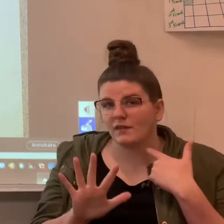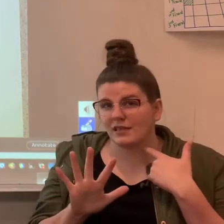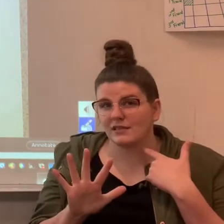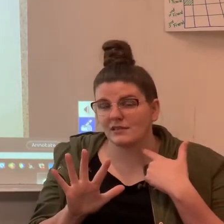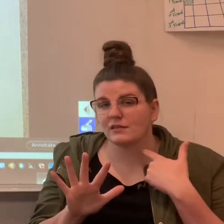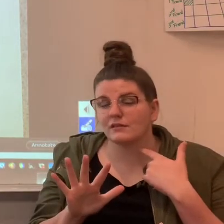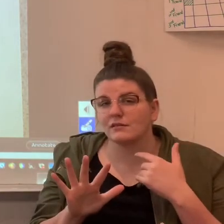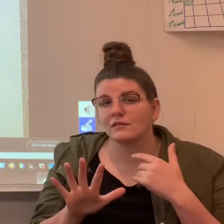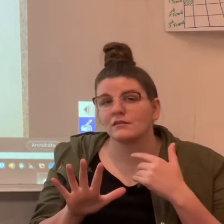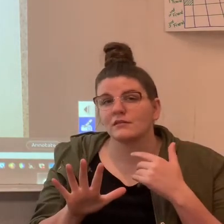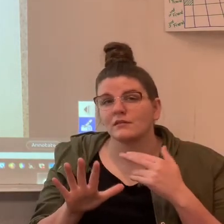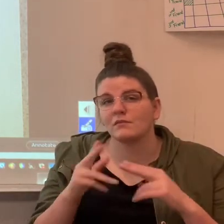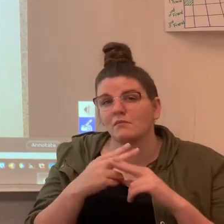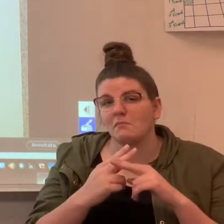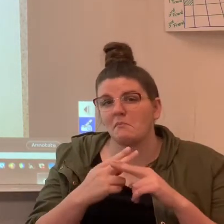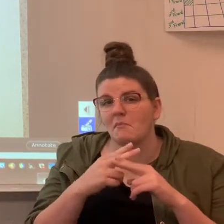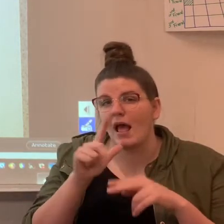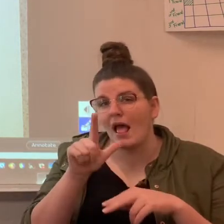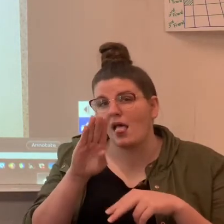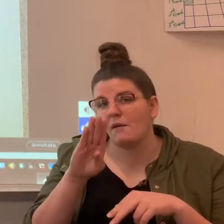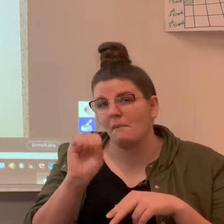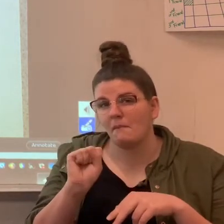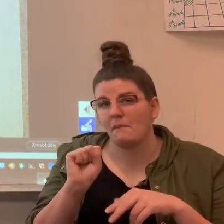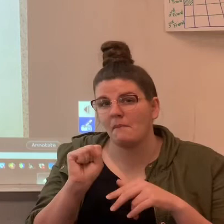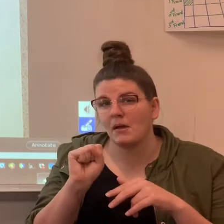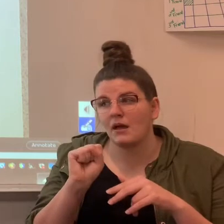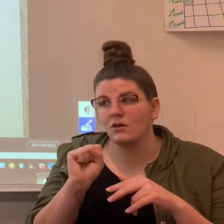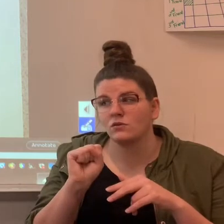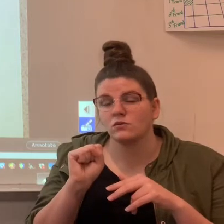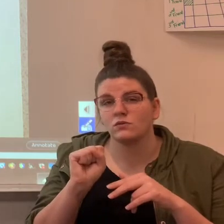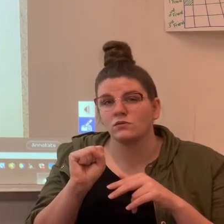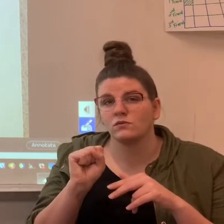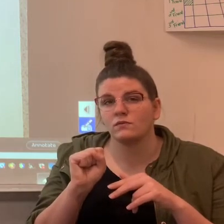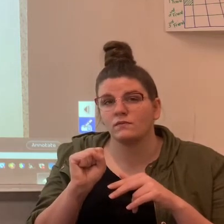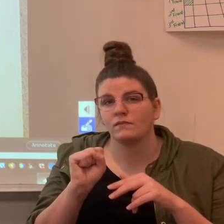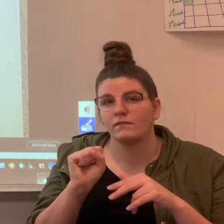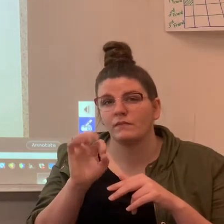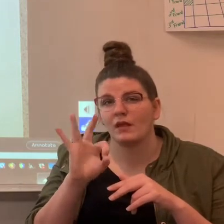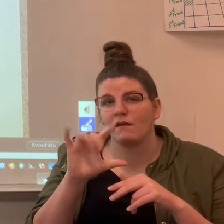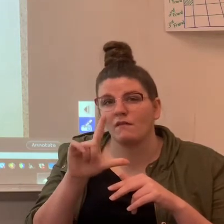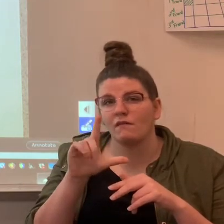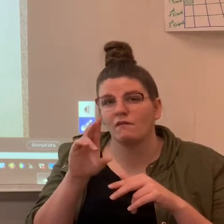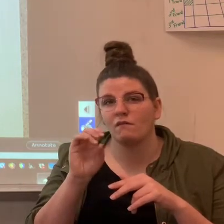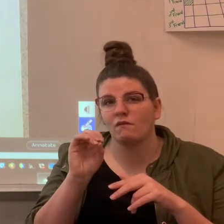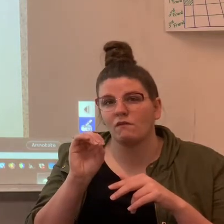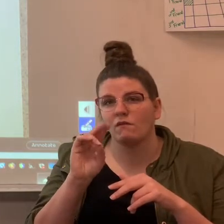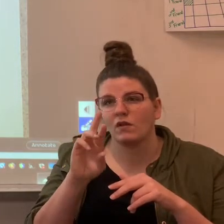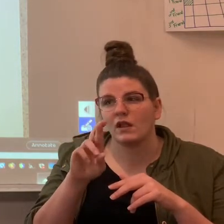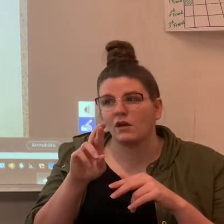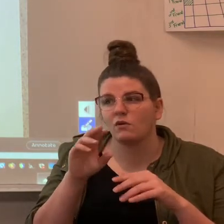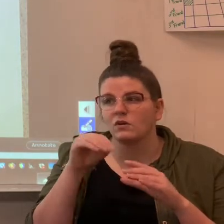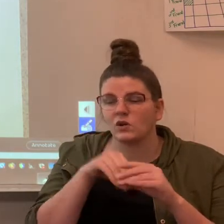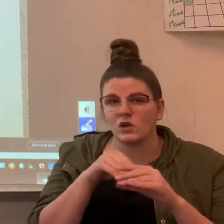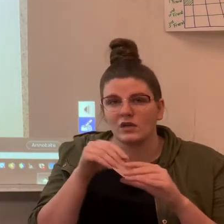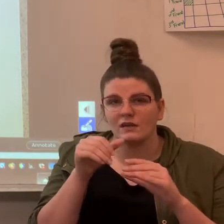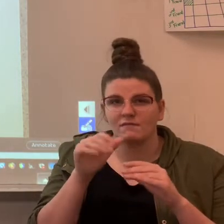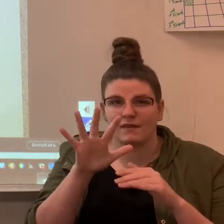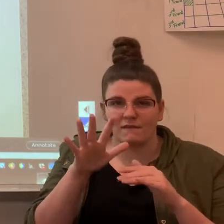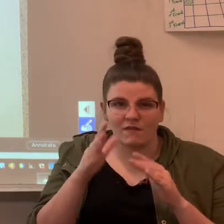and 2/5 pounds of flour are in each of the 5 bowls.